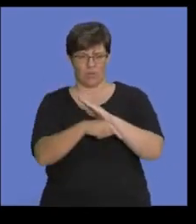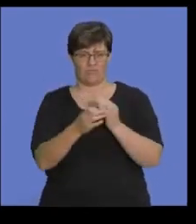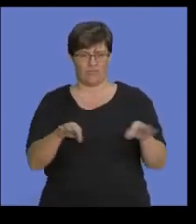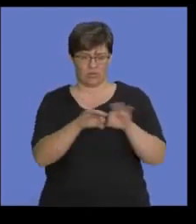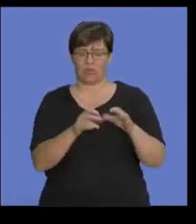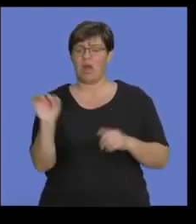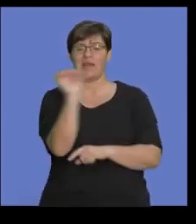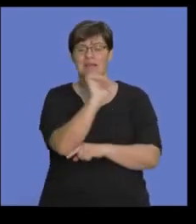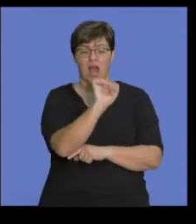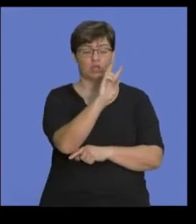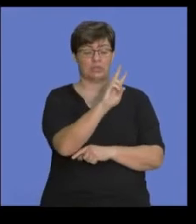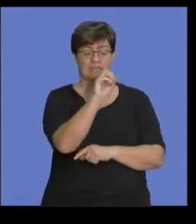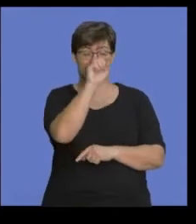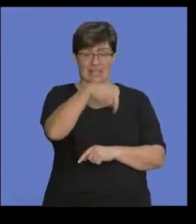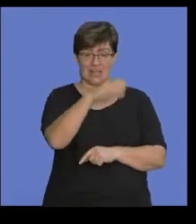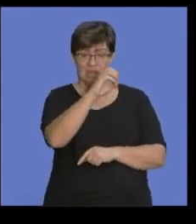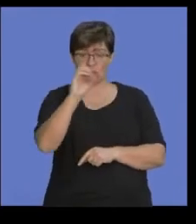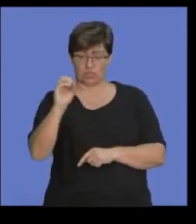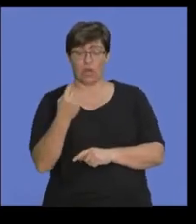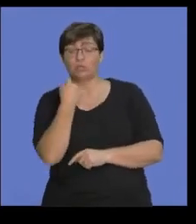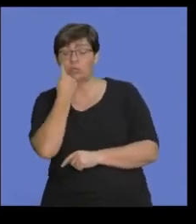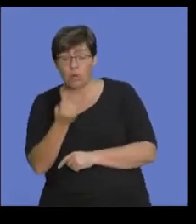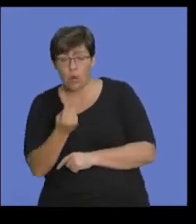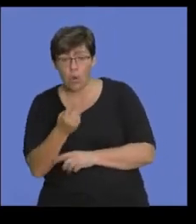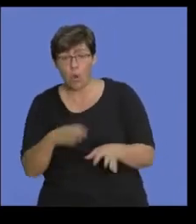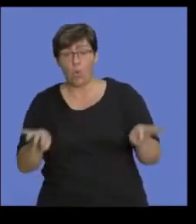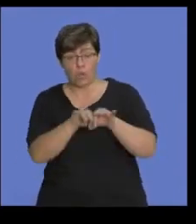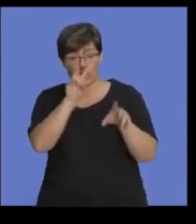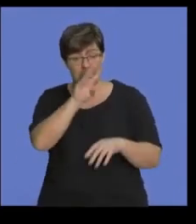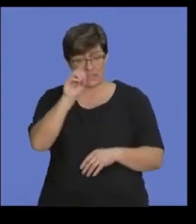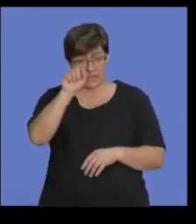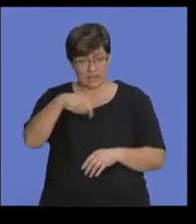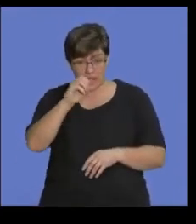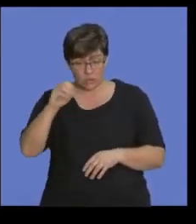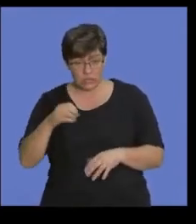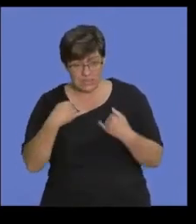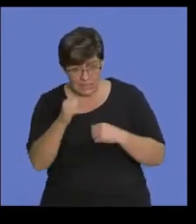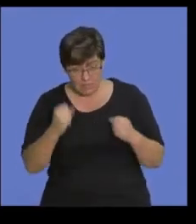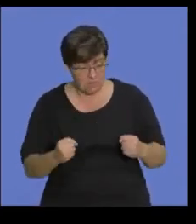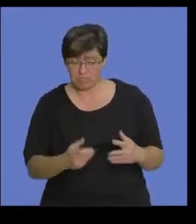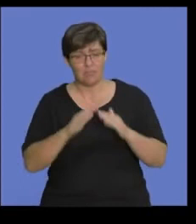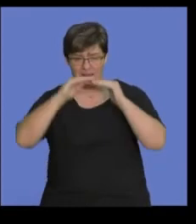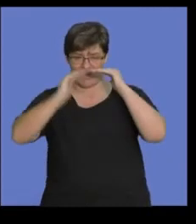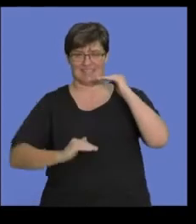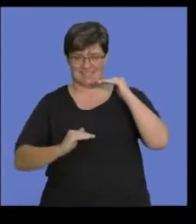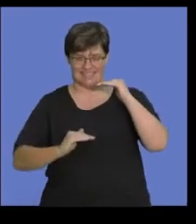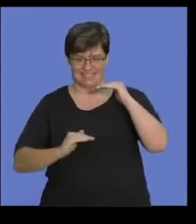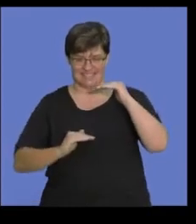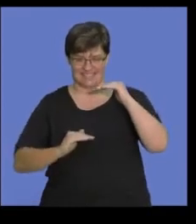bought at 20,000 today, tomorrow definitely it will not be worth 20,000. It will be worth way less than